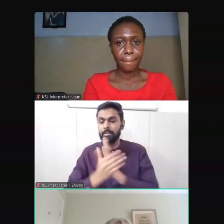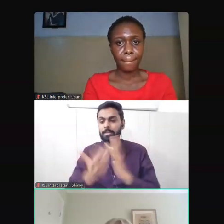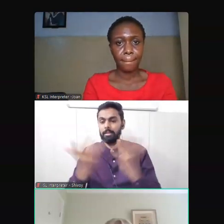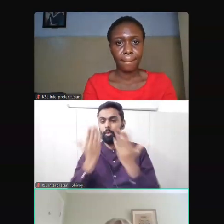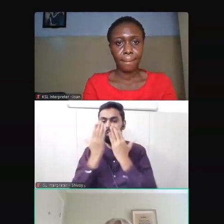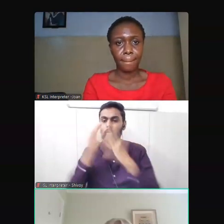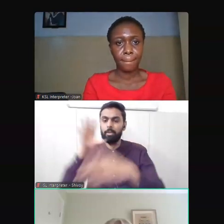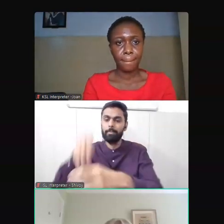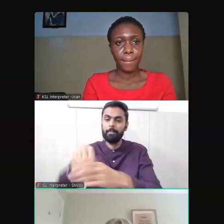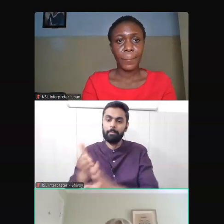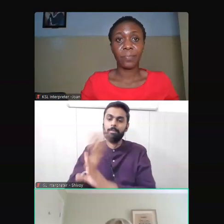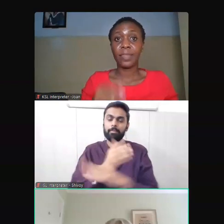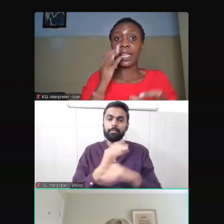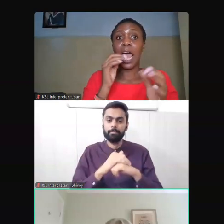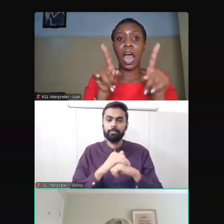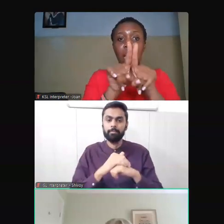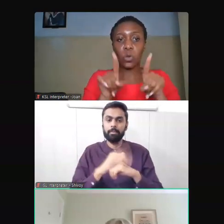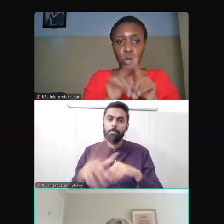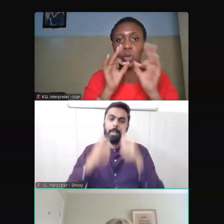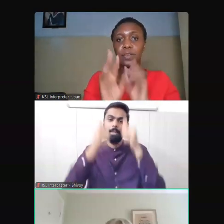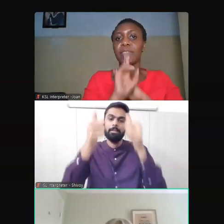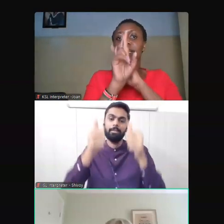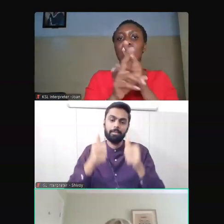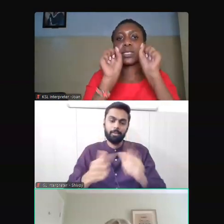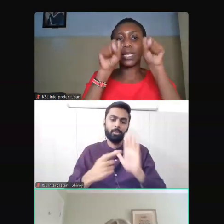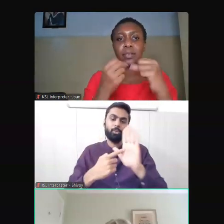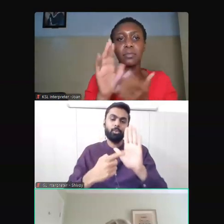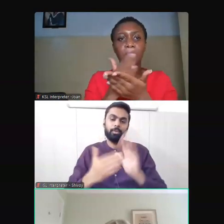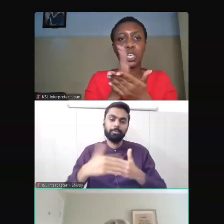And if the results can also be shared as they come in.